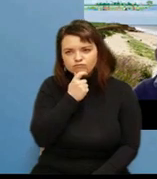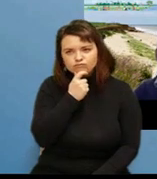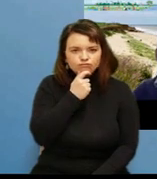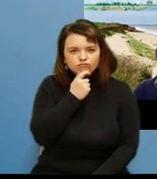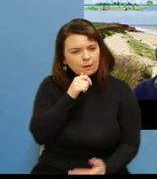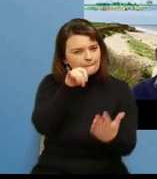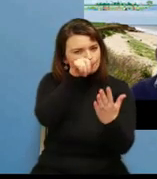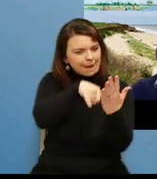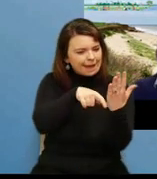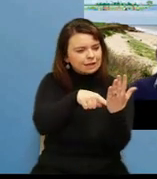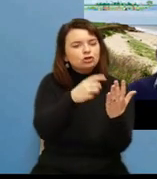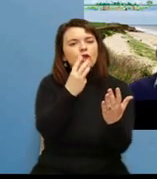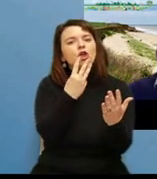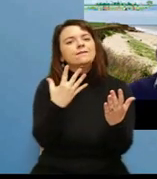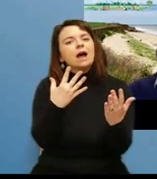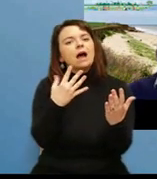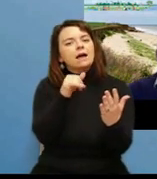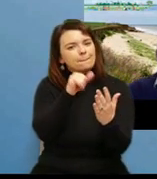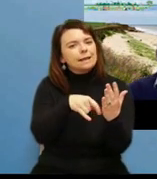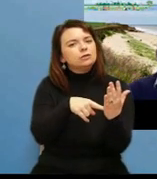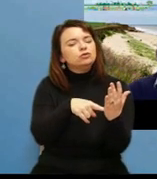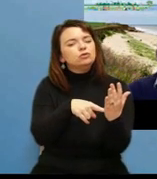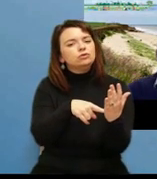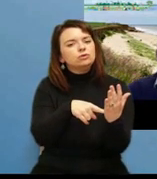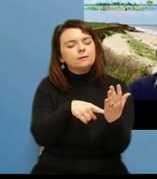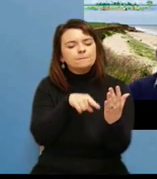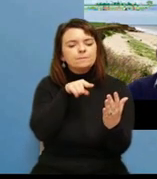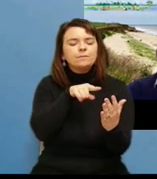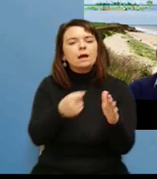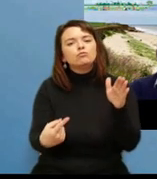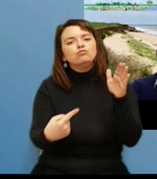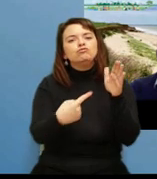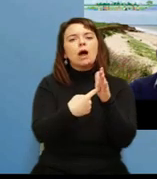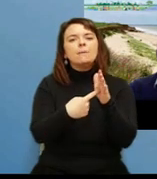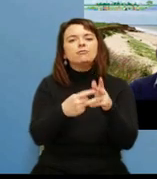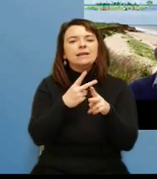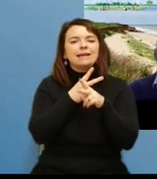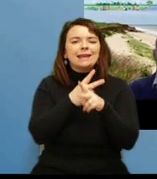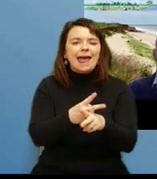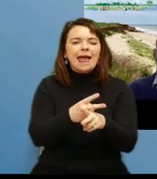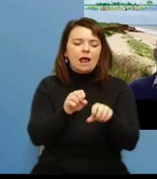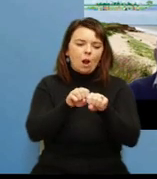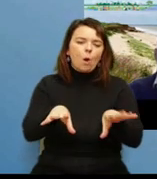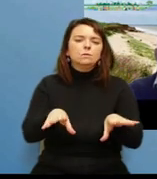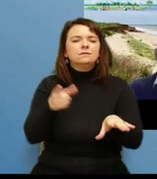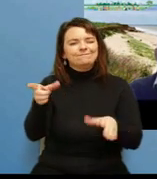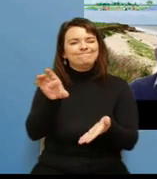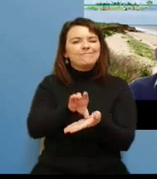which is on page 35. The primary care hub's loss of capital